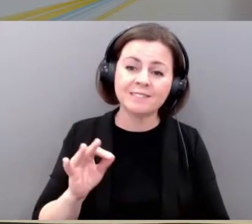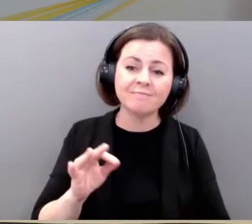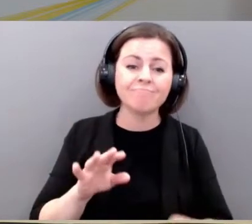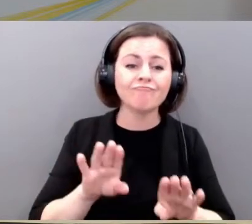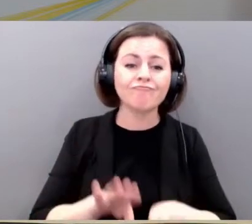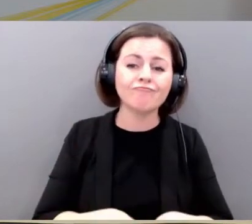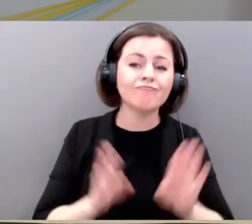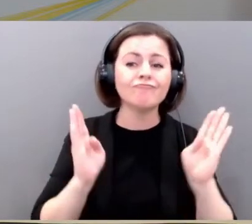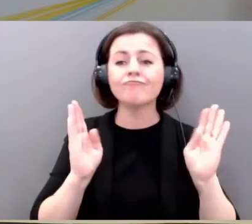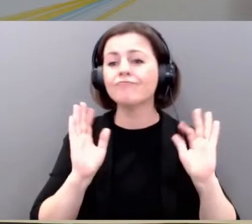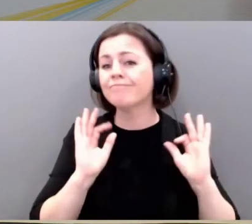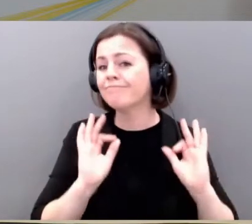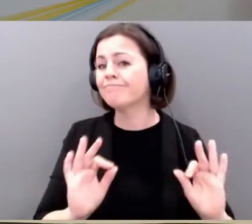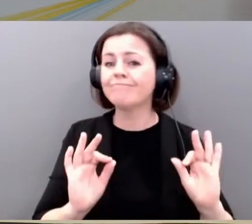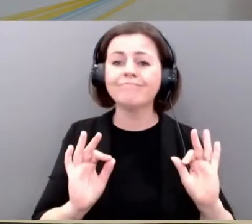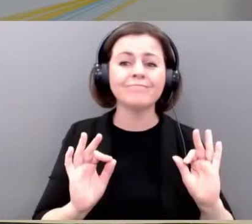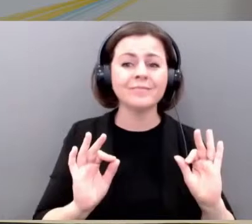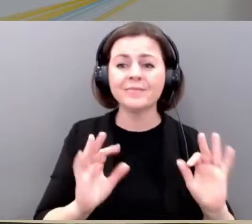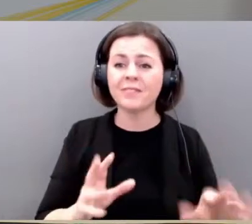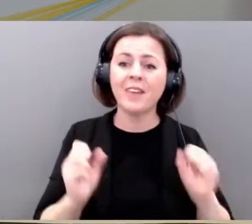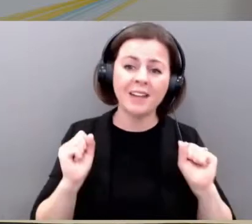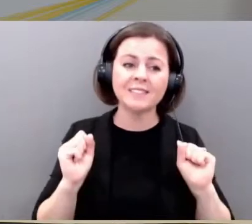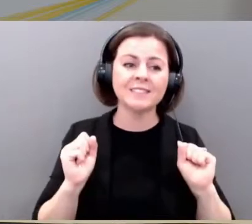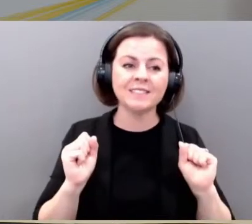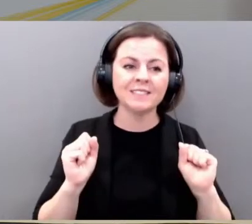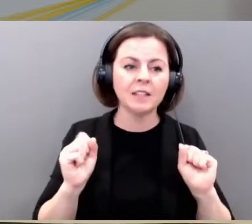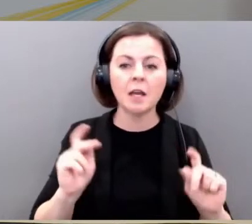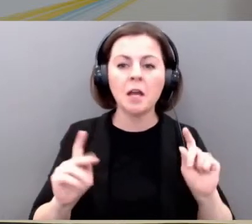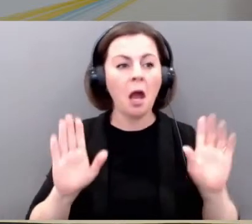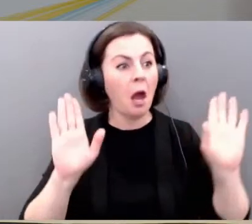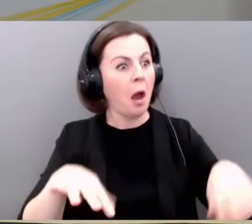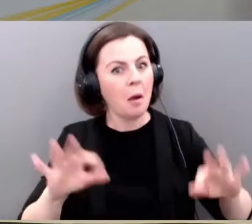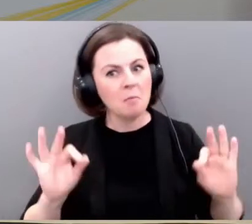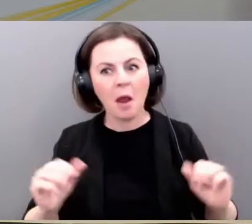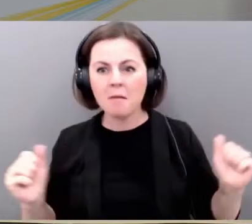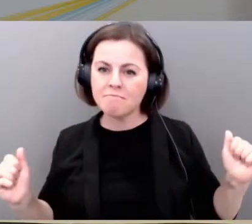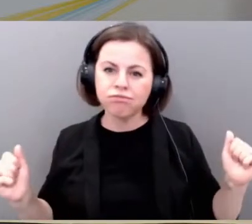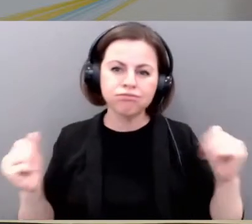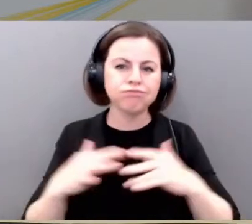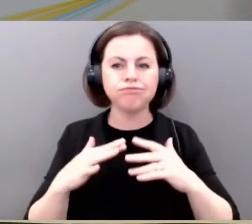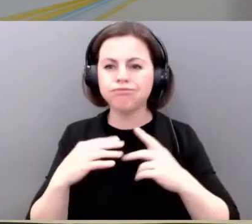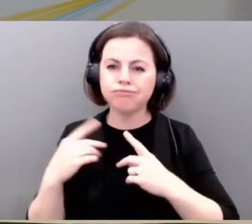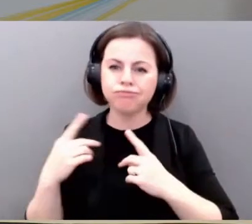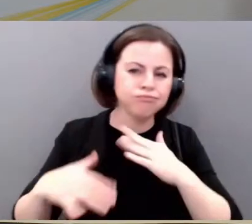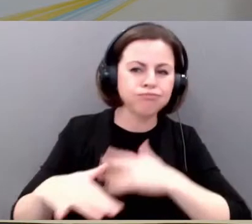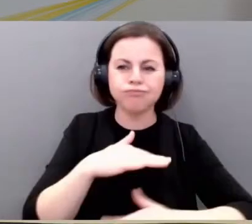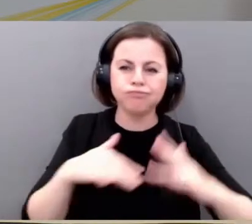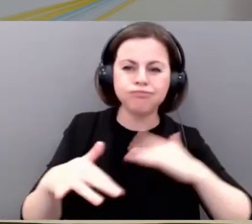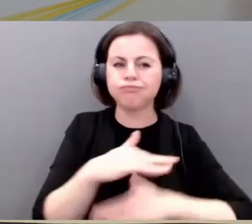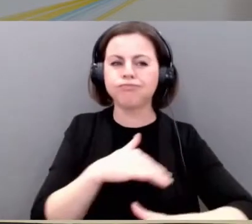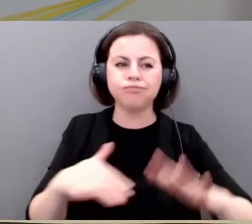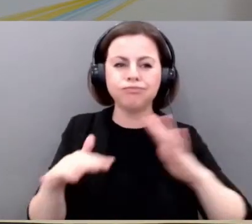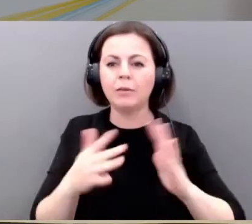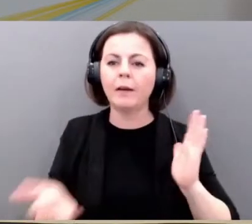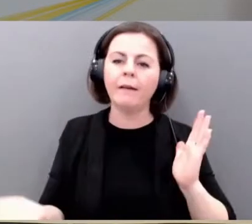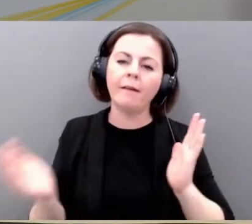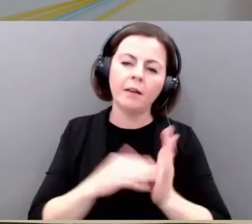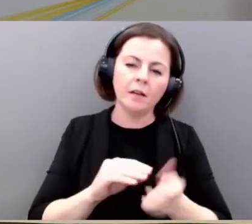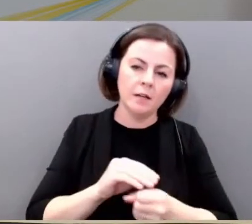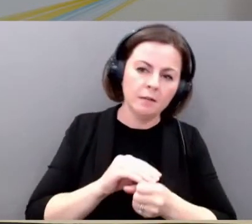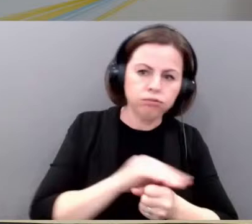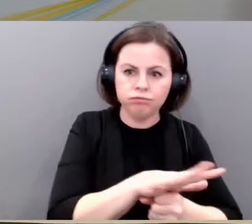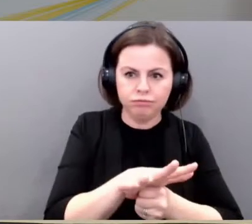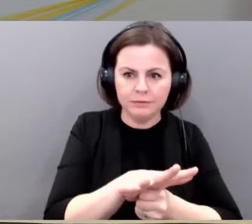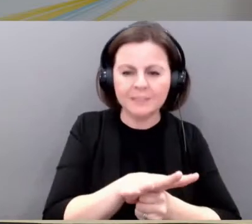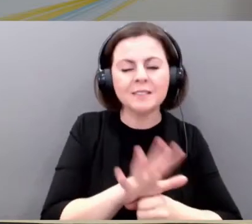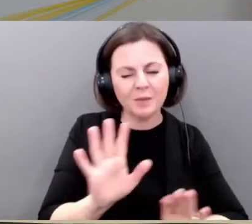do too much too quickly, then we can end up having to get back into another situation. So we do